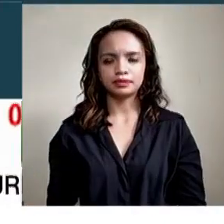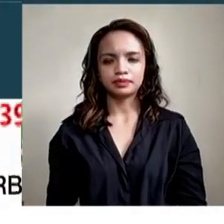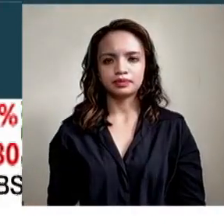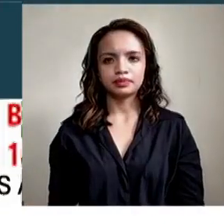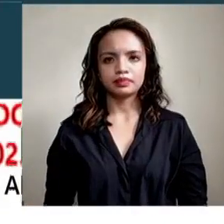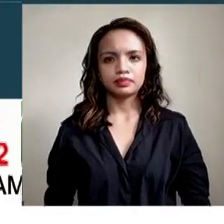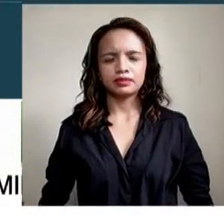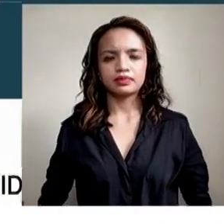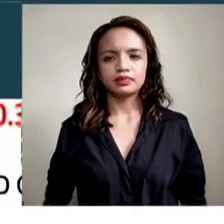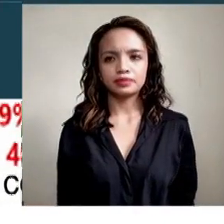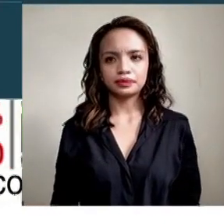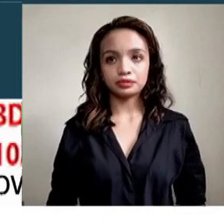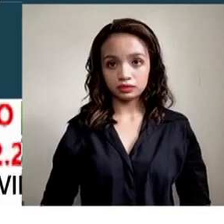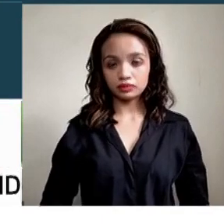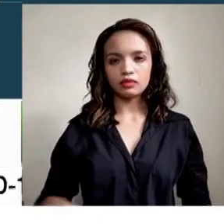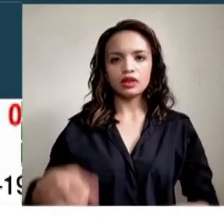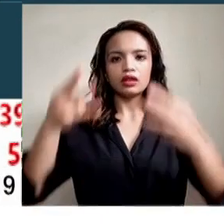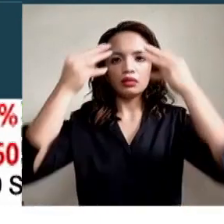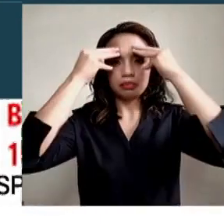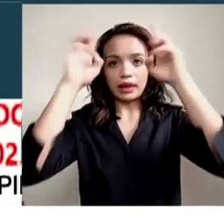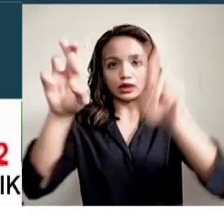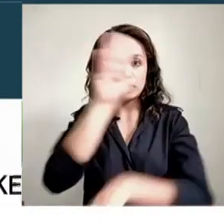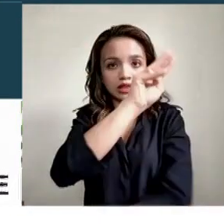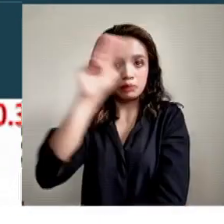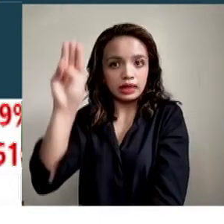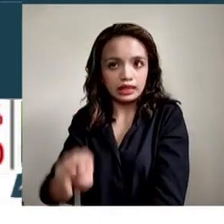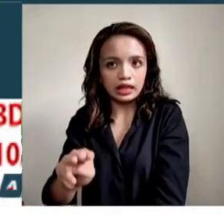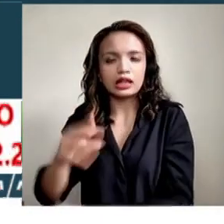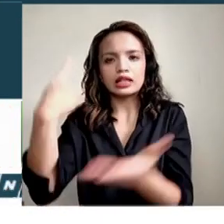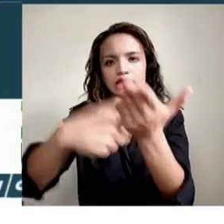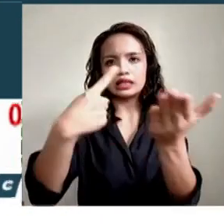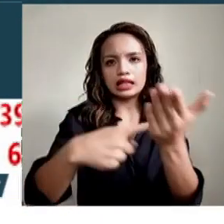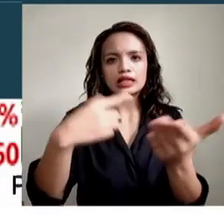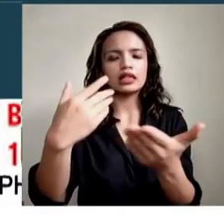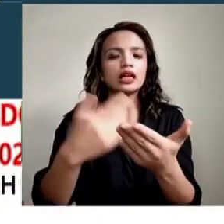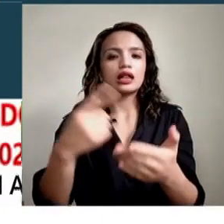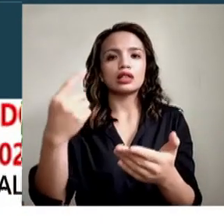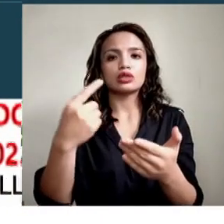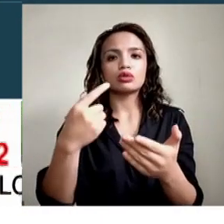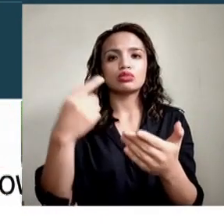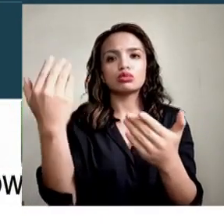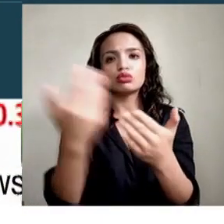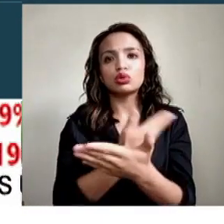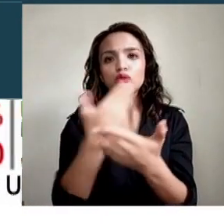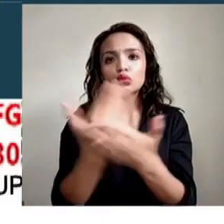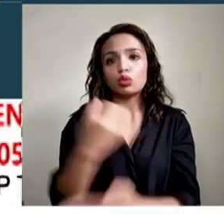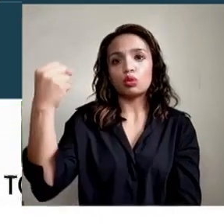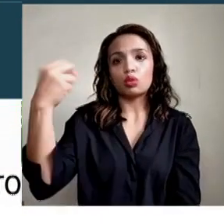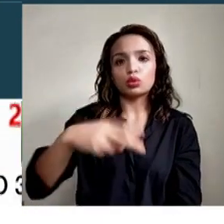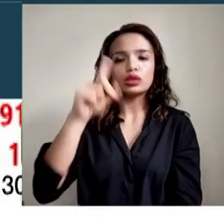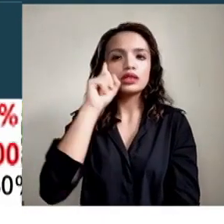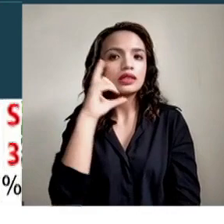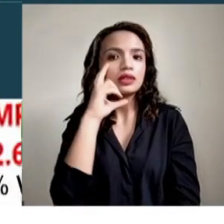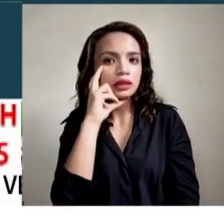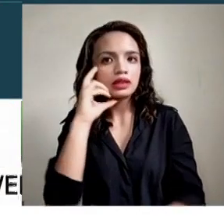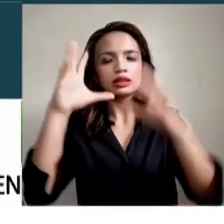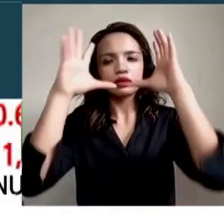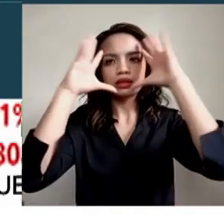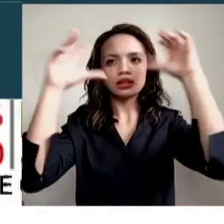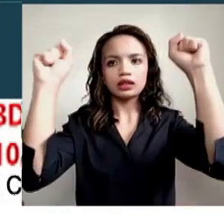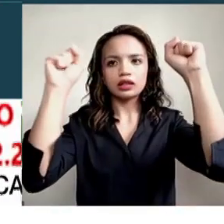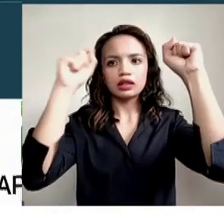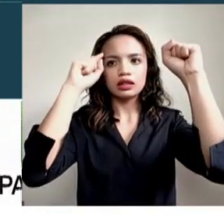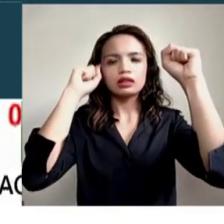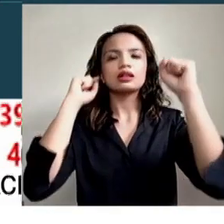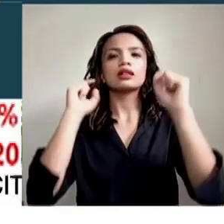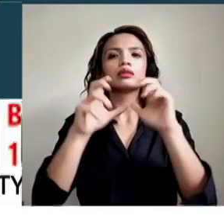Metro mayors are set to discuss the new directive from President Duterte. Local officials are at odds on its implementation.